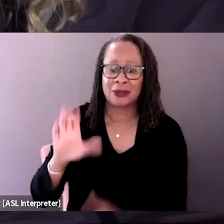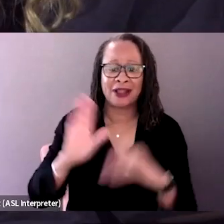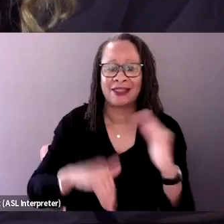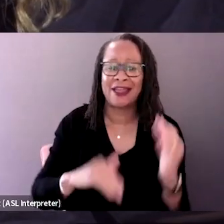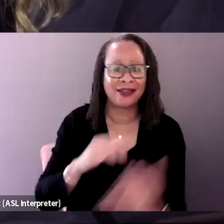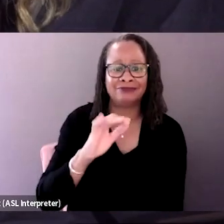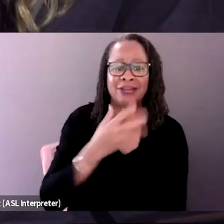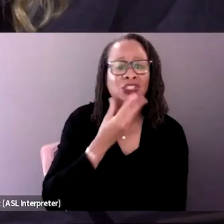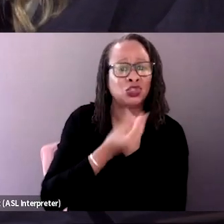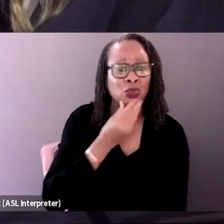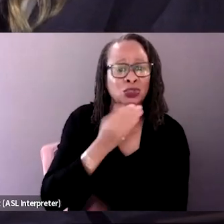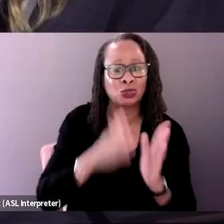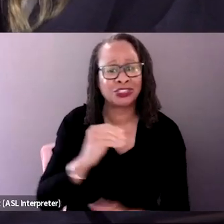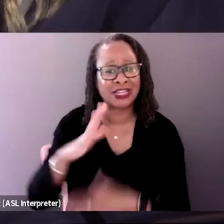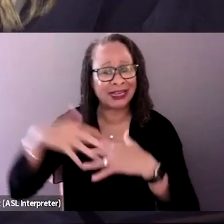But in all seriousness, though,